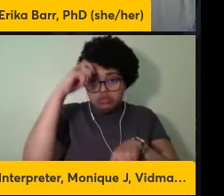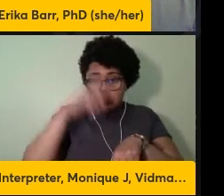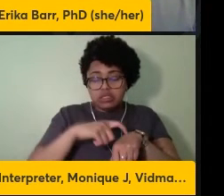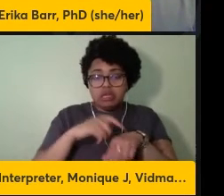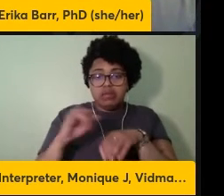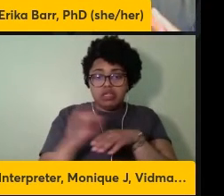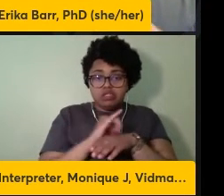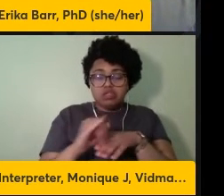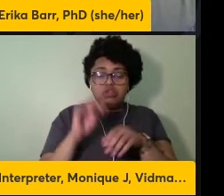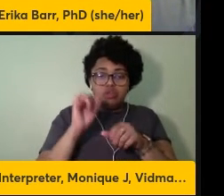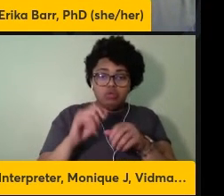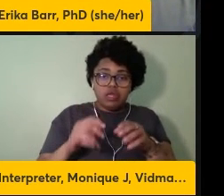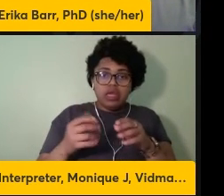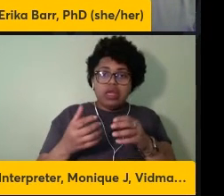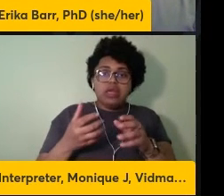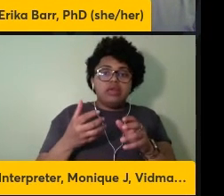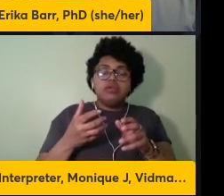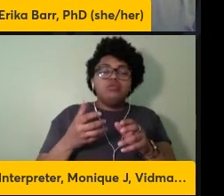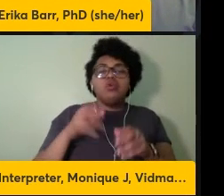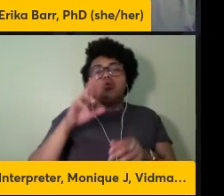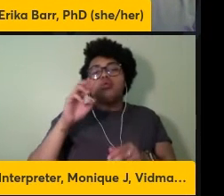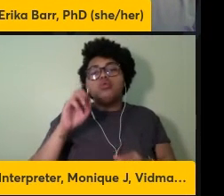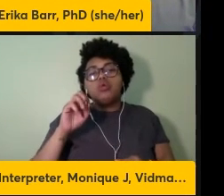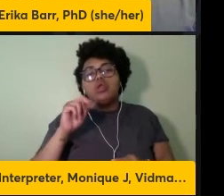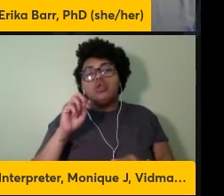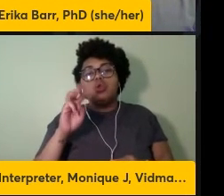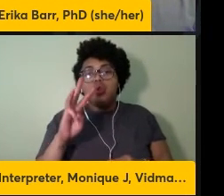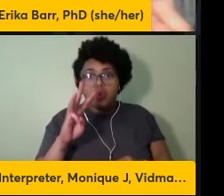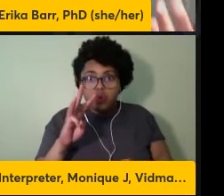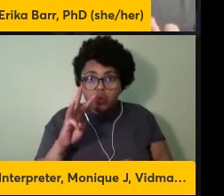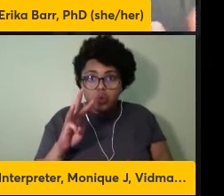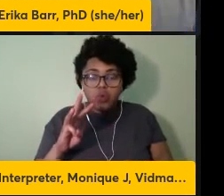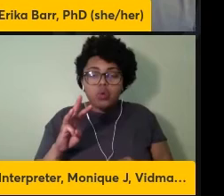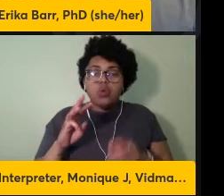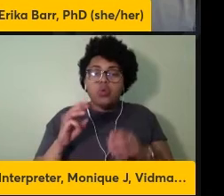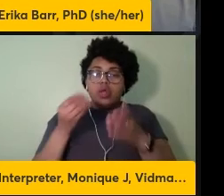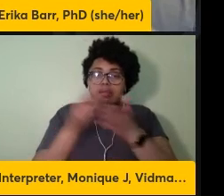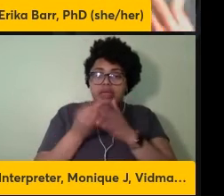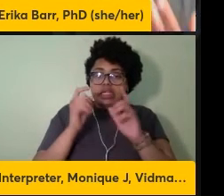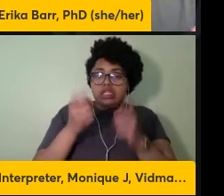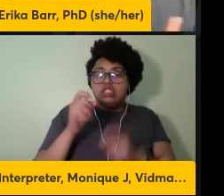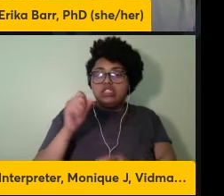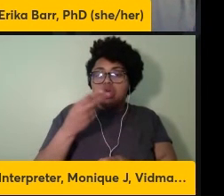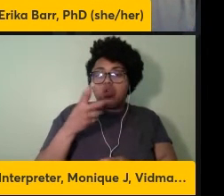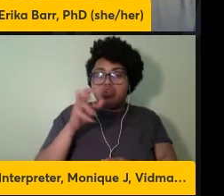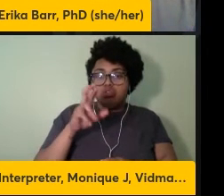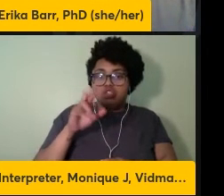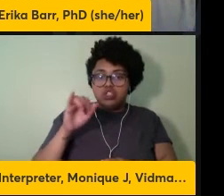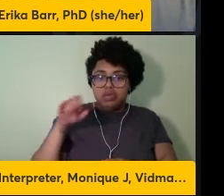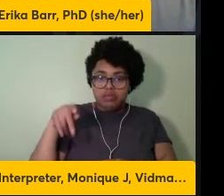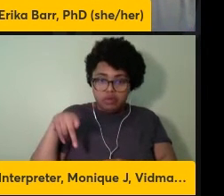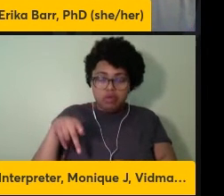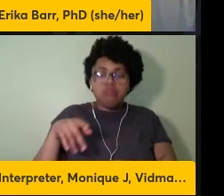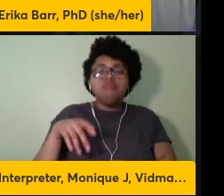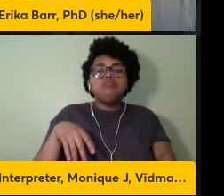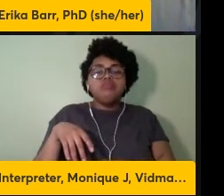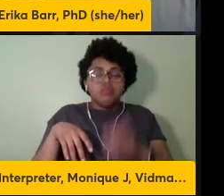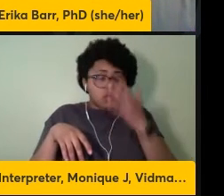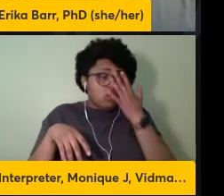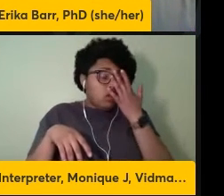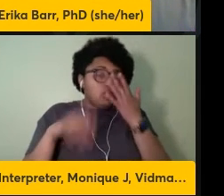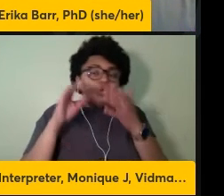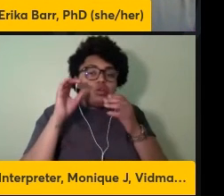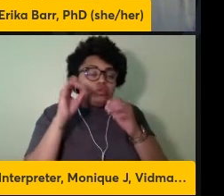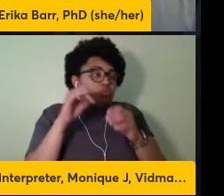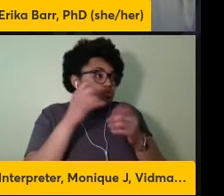5 years. Once you graduate, you will owe NIH a payback. So for each academic year that you were funded, you